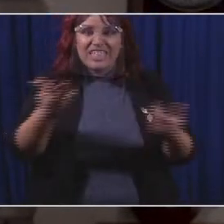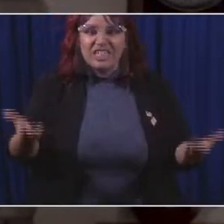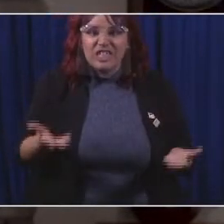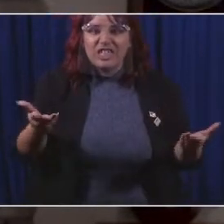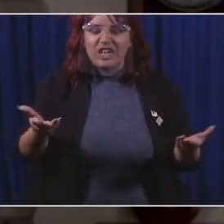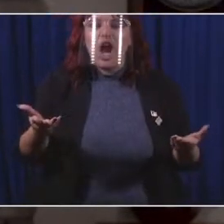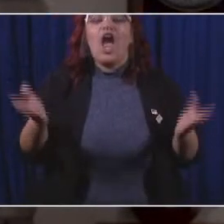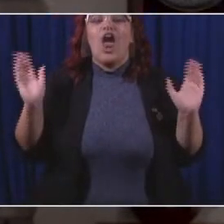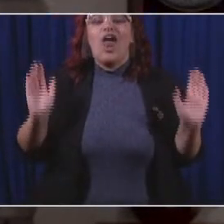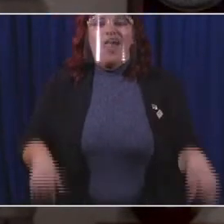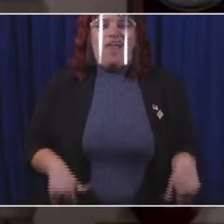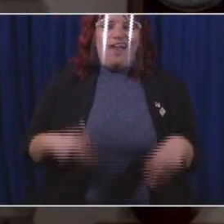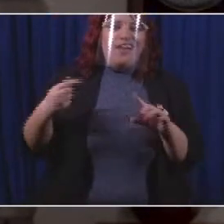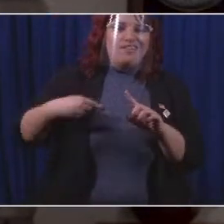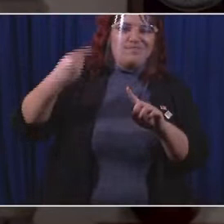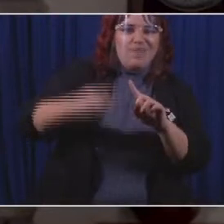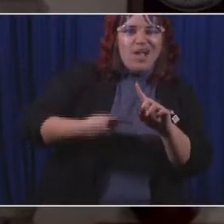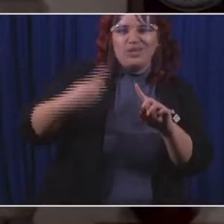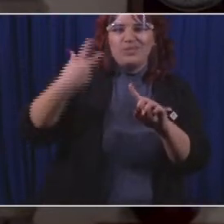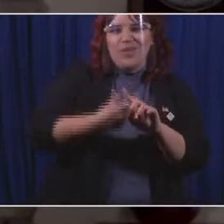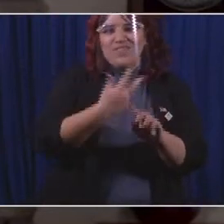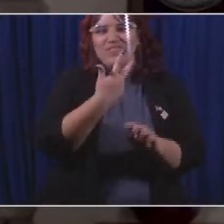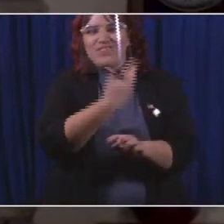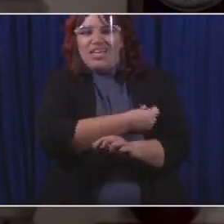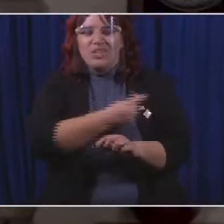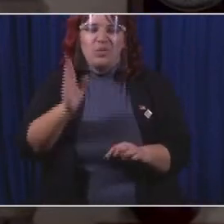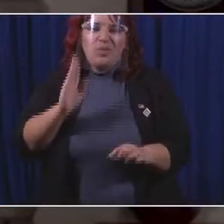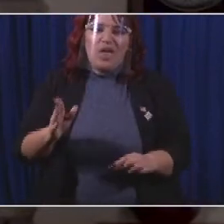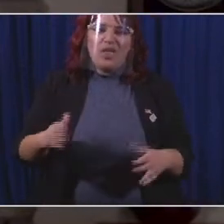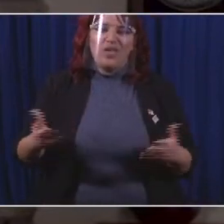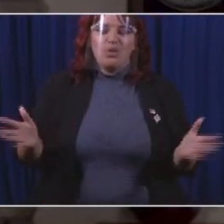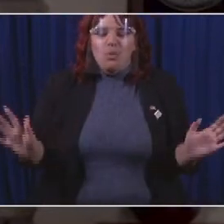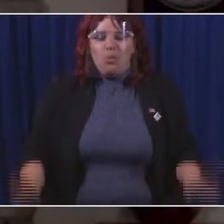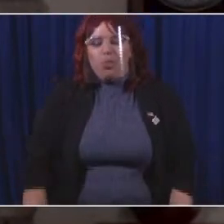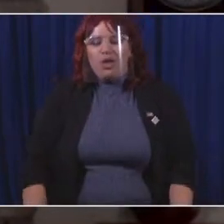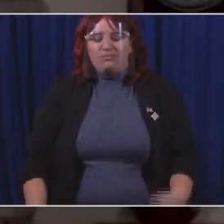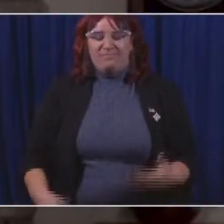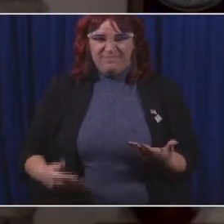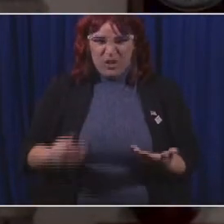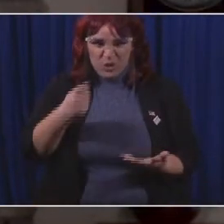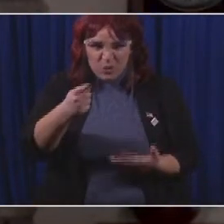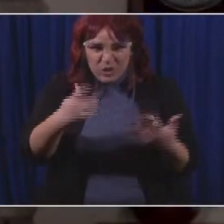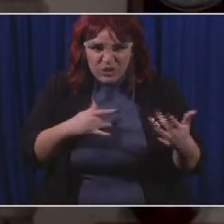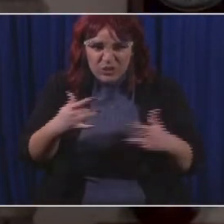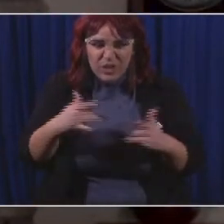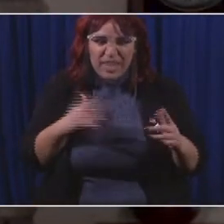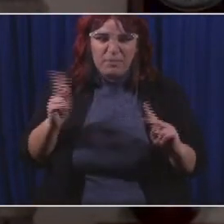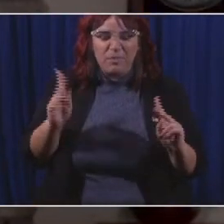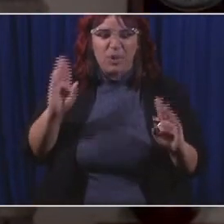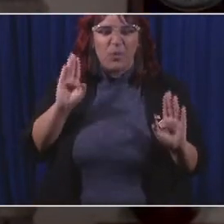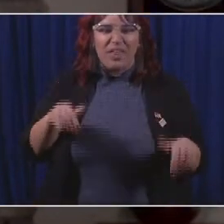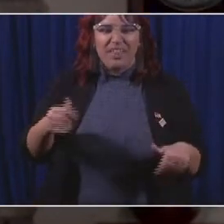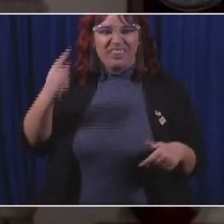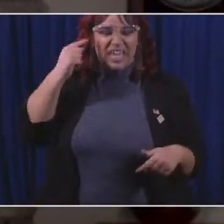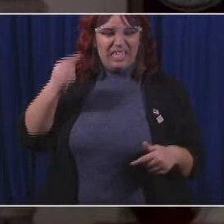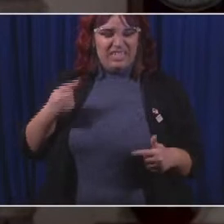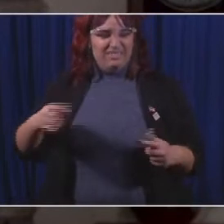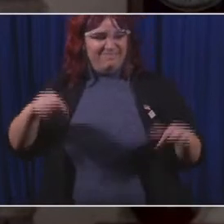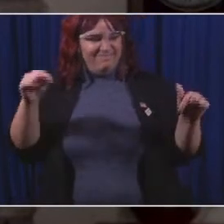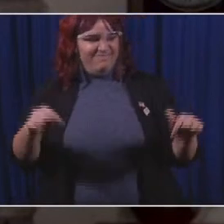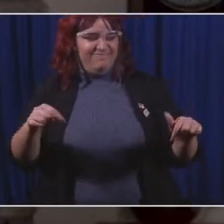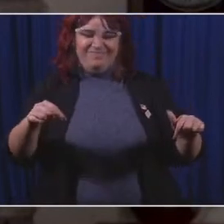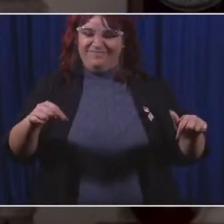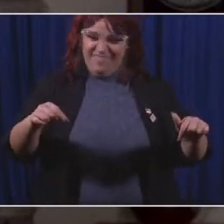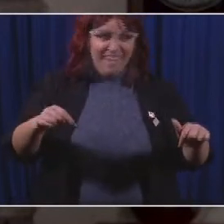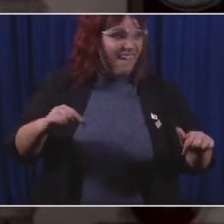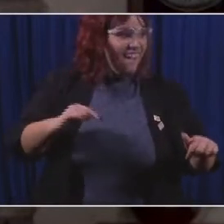next month or two and let their guard down. Are you anticipating, have you been warned by experts that we